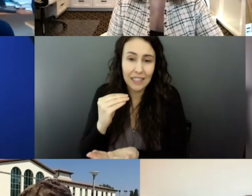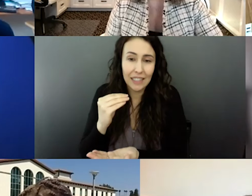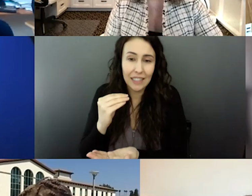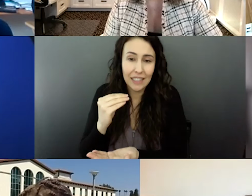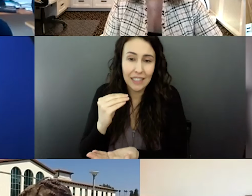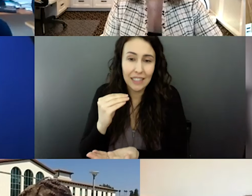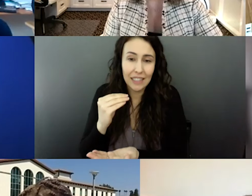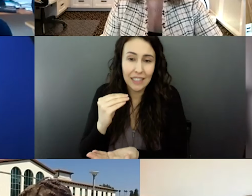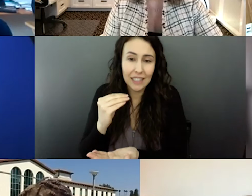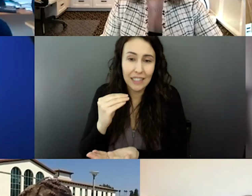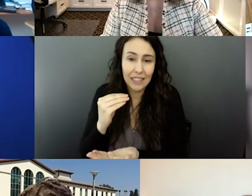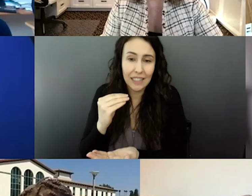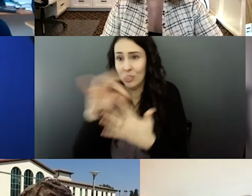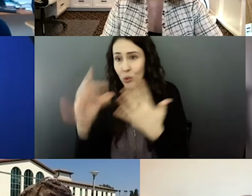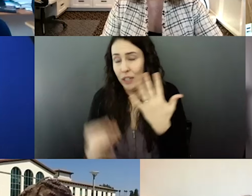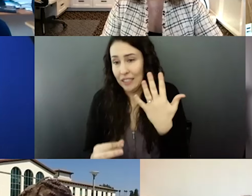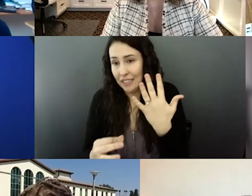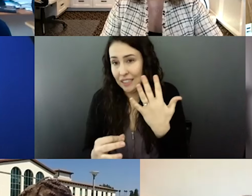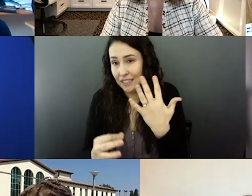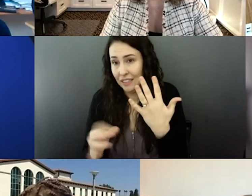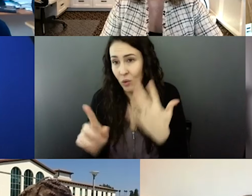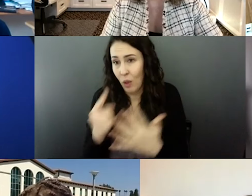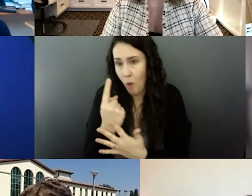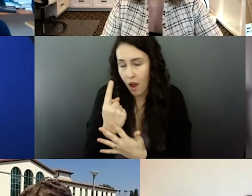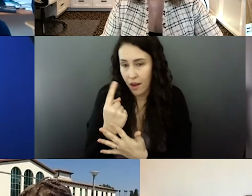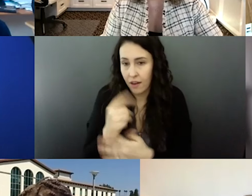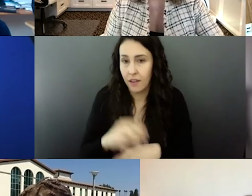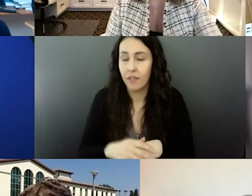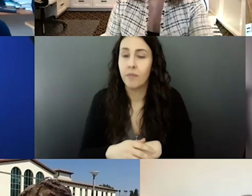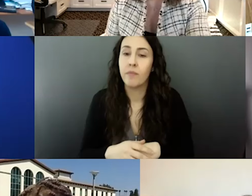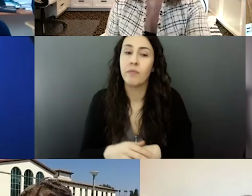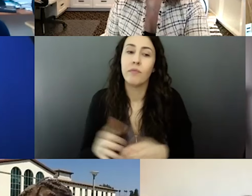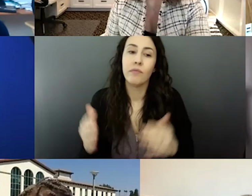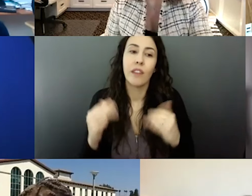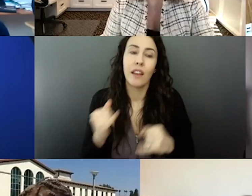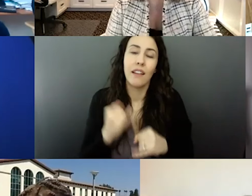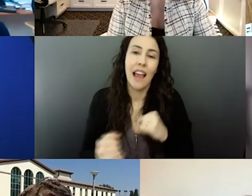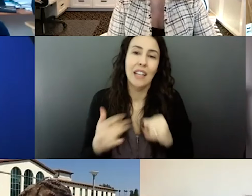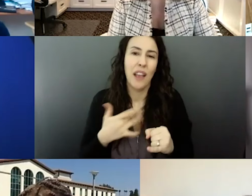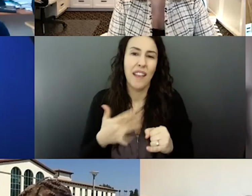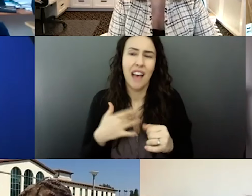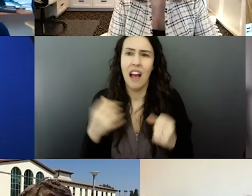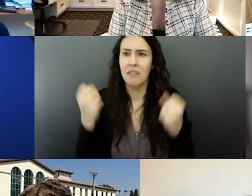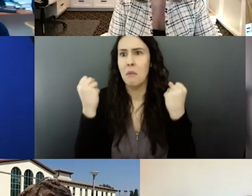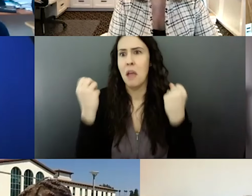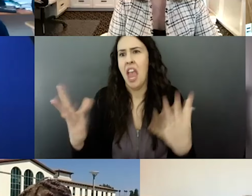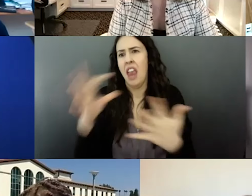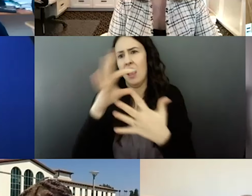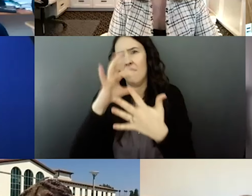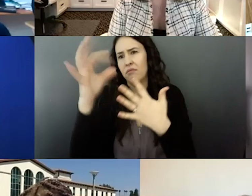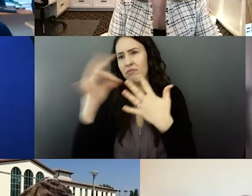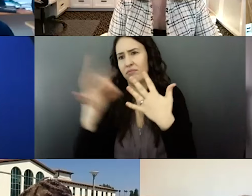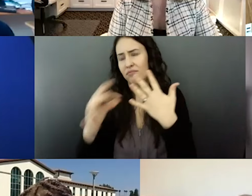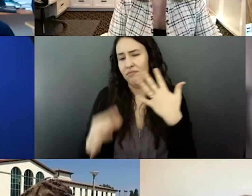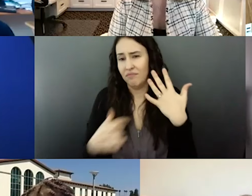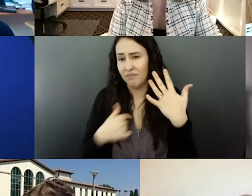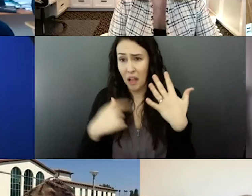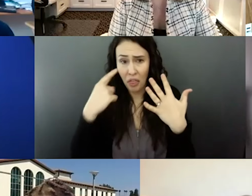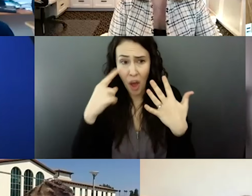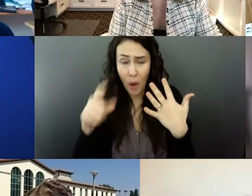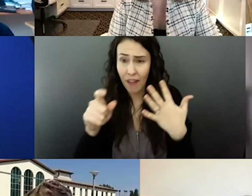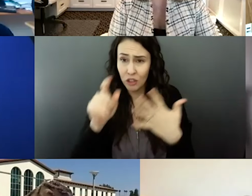that it wasn't very inclusive. And lastly, we felt that there were way too many choices. Like I at first thought that they would have to write all of